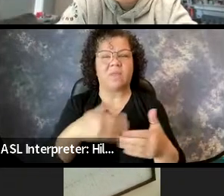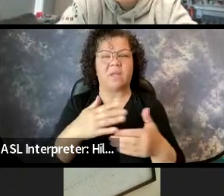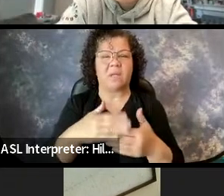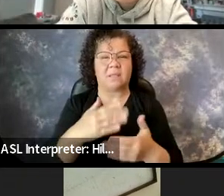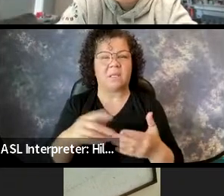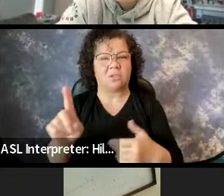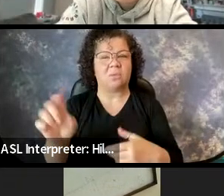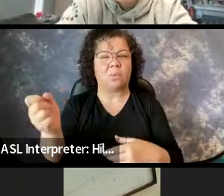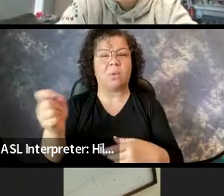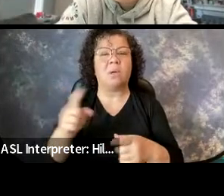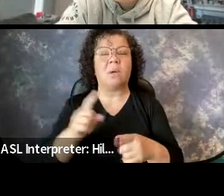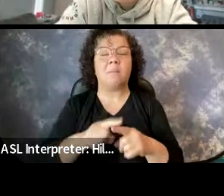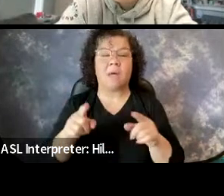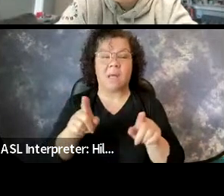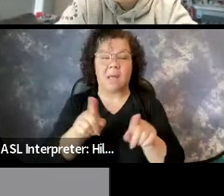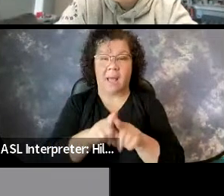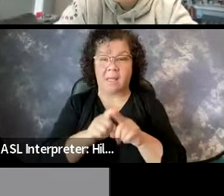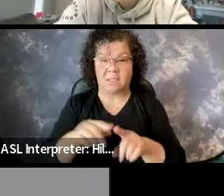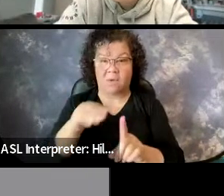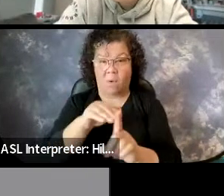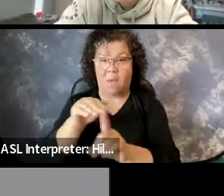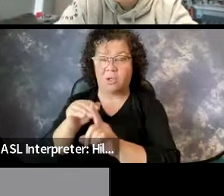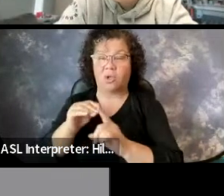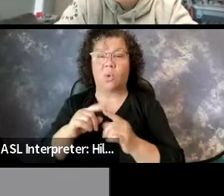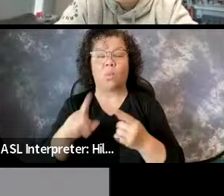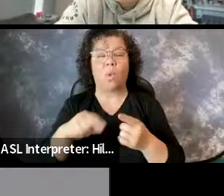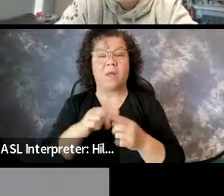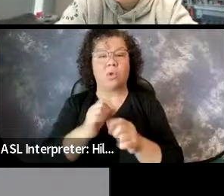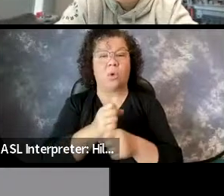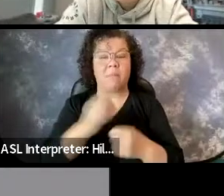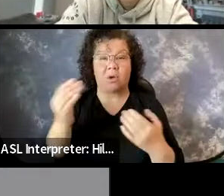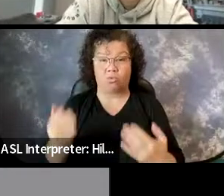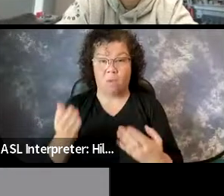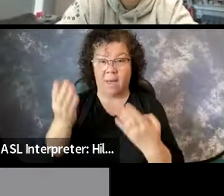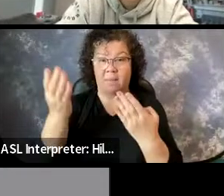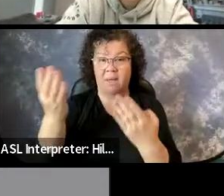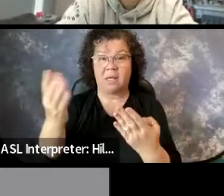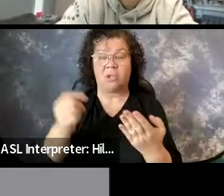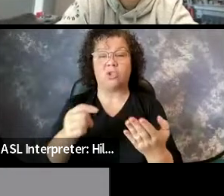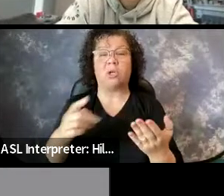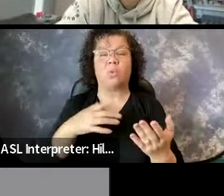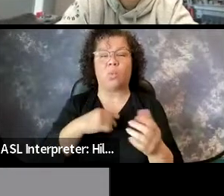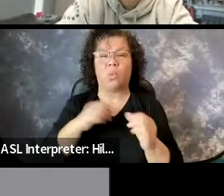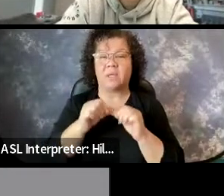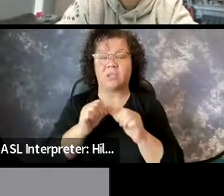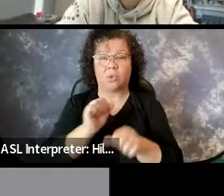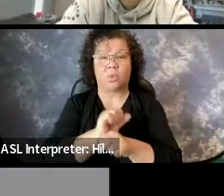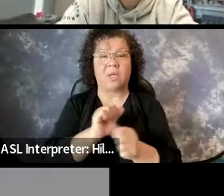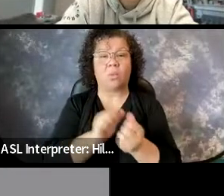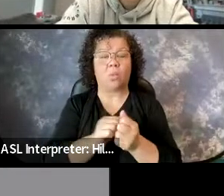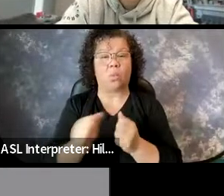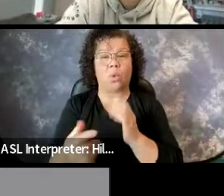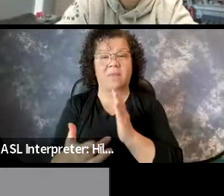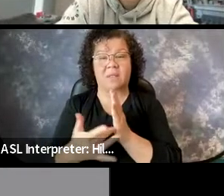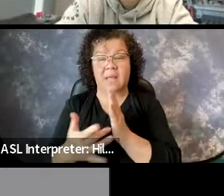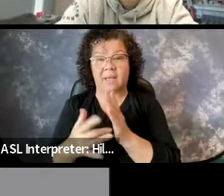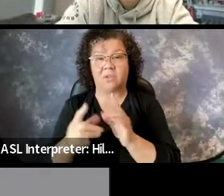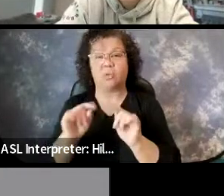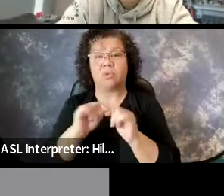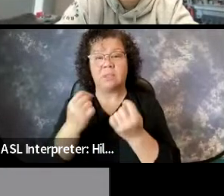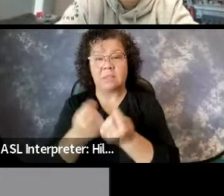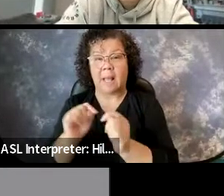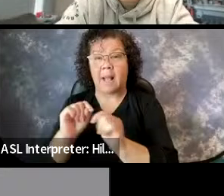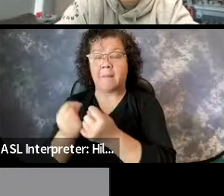as a reminder, once you all make these recommendations, we take these, we continue to work with the technical teams and look at any